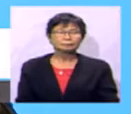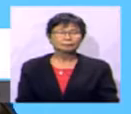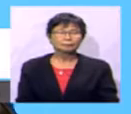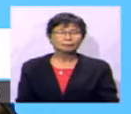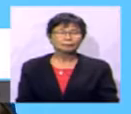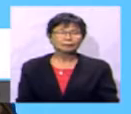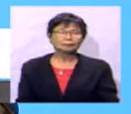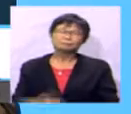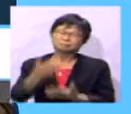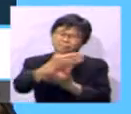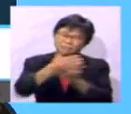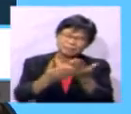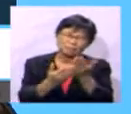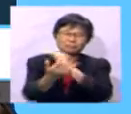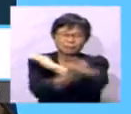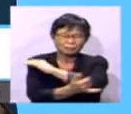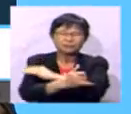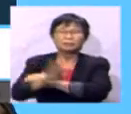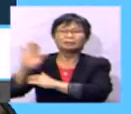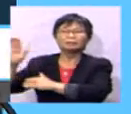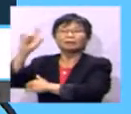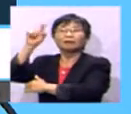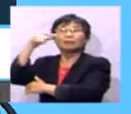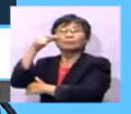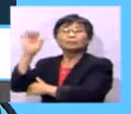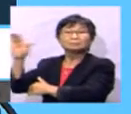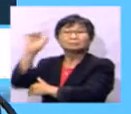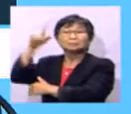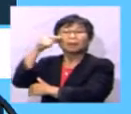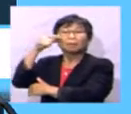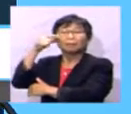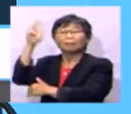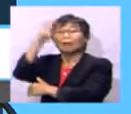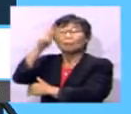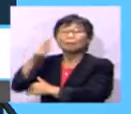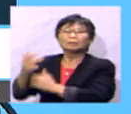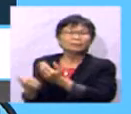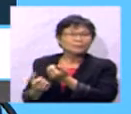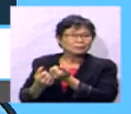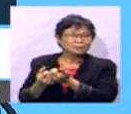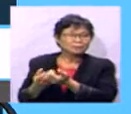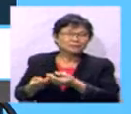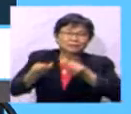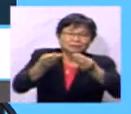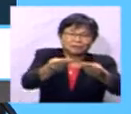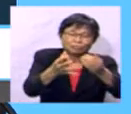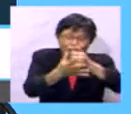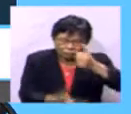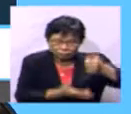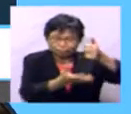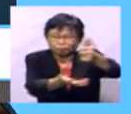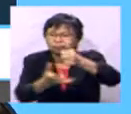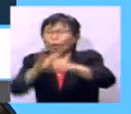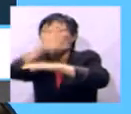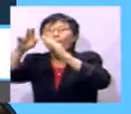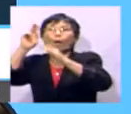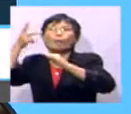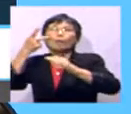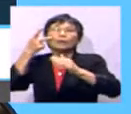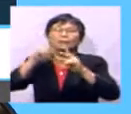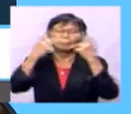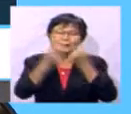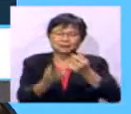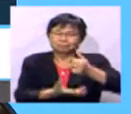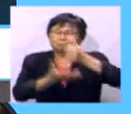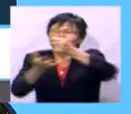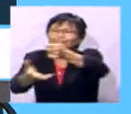In some countries, the government provides the fund to all the political parties. That is